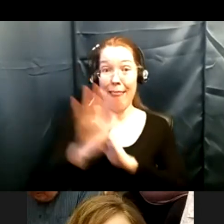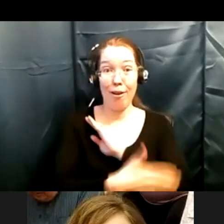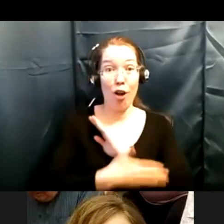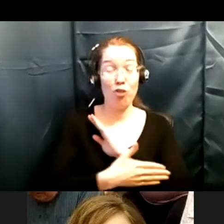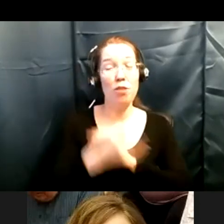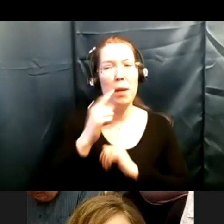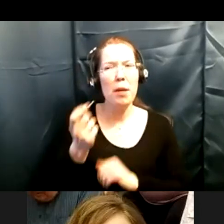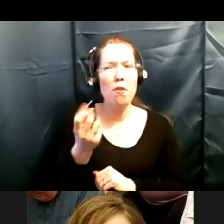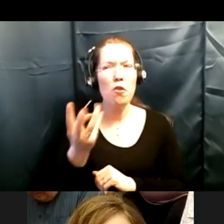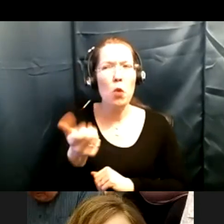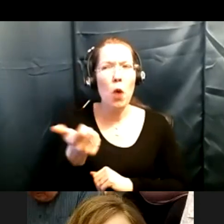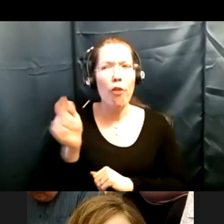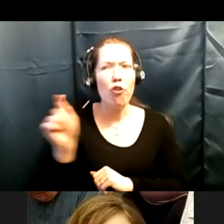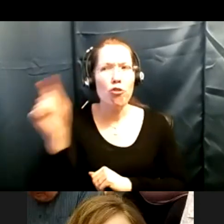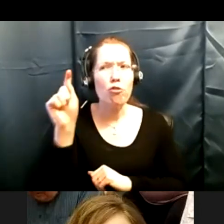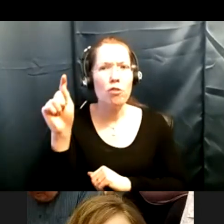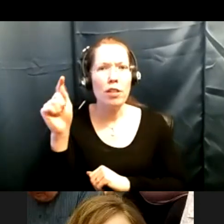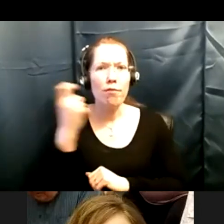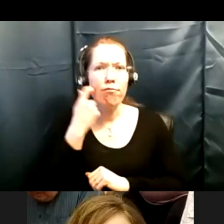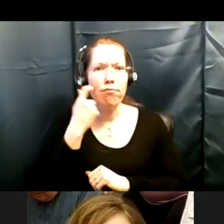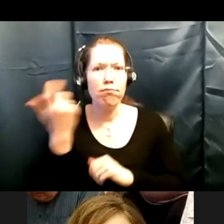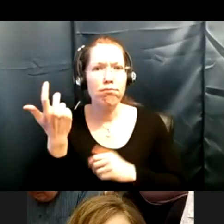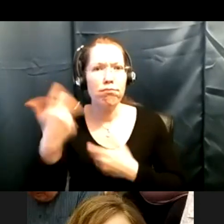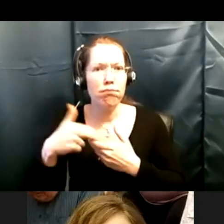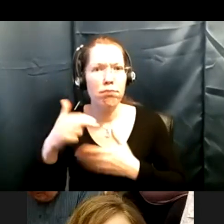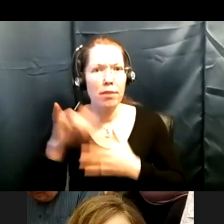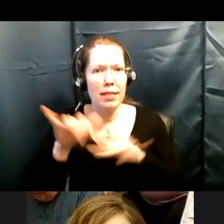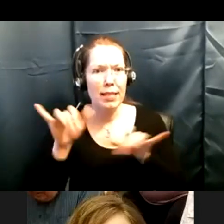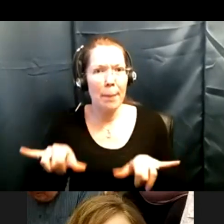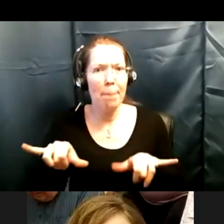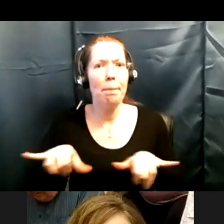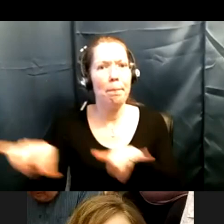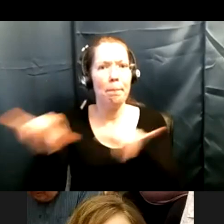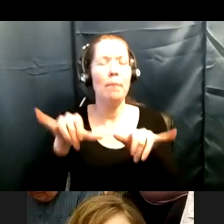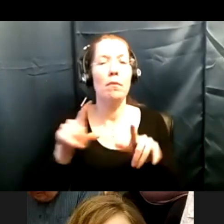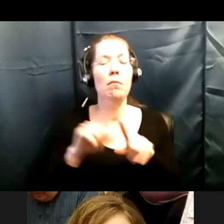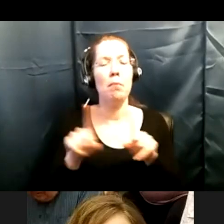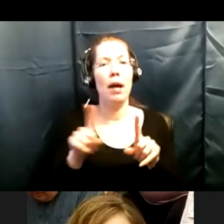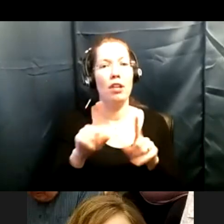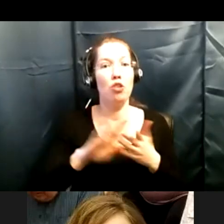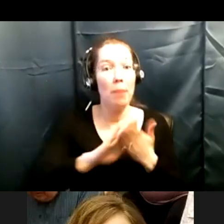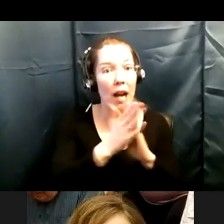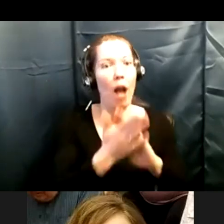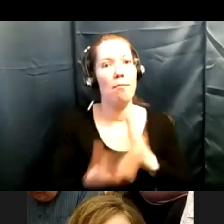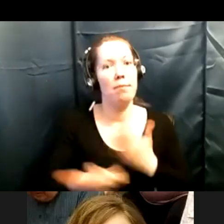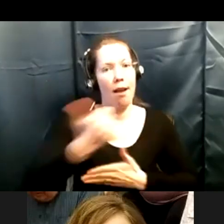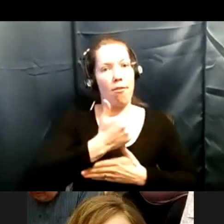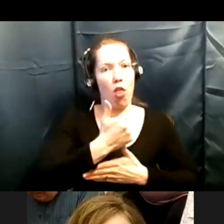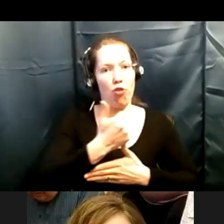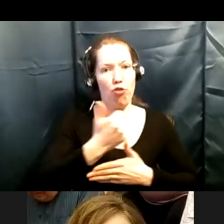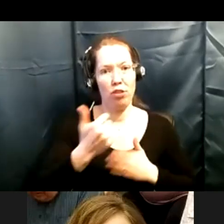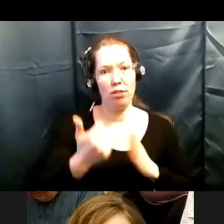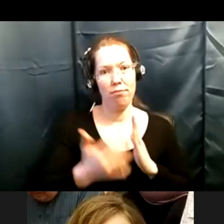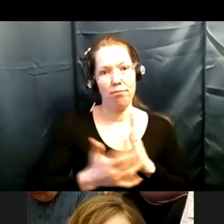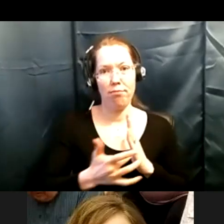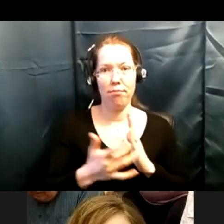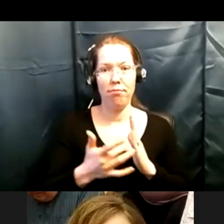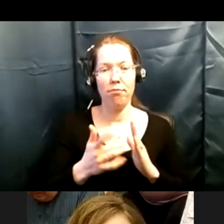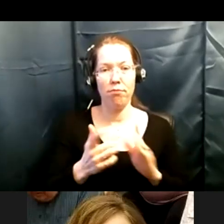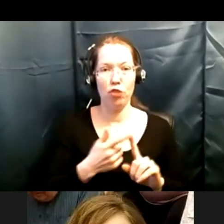others that have joined in the last 2 years to become technology first states. I'll jump in there with that